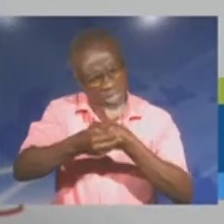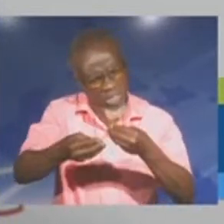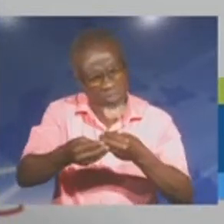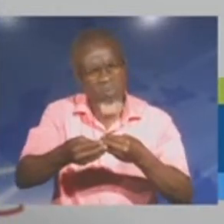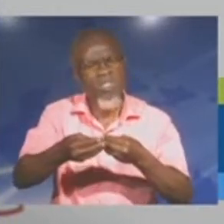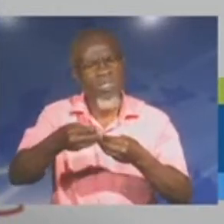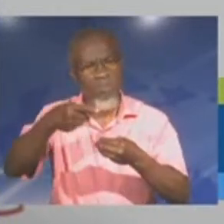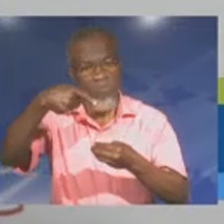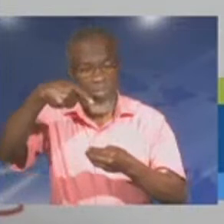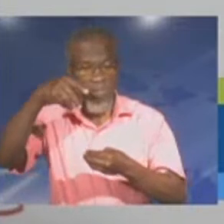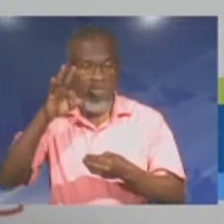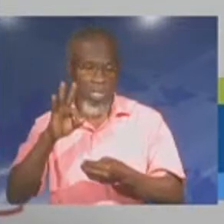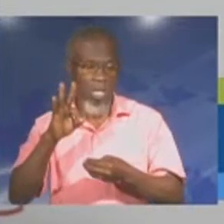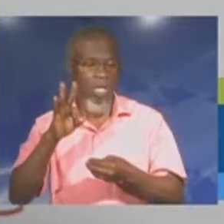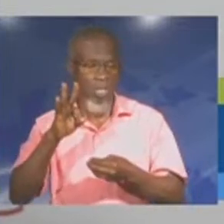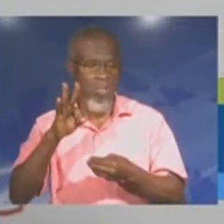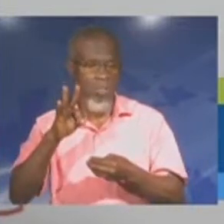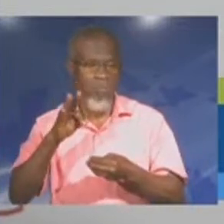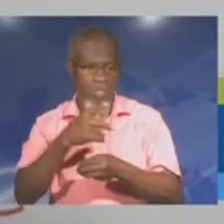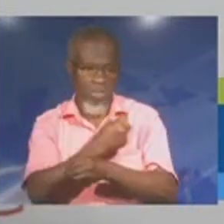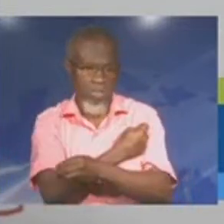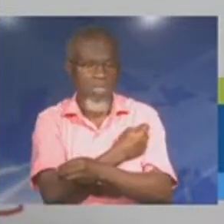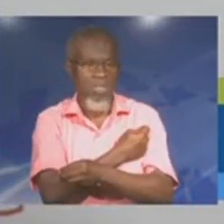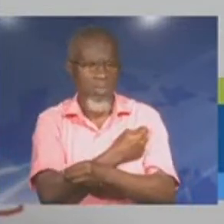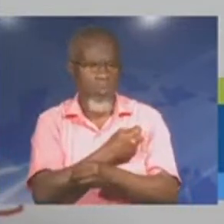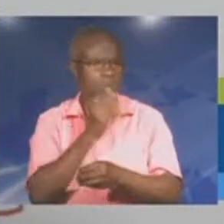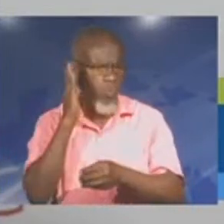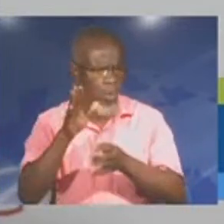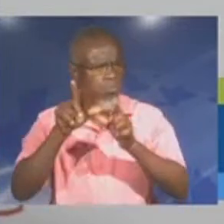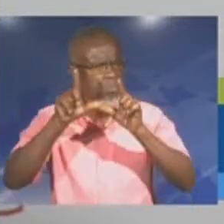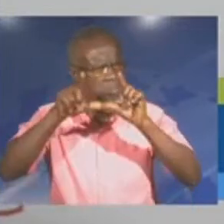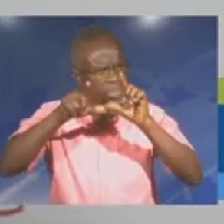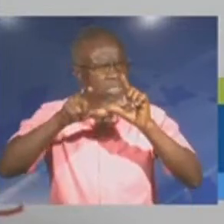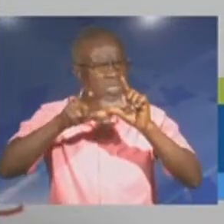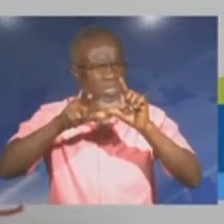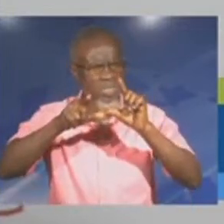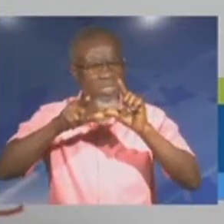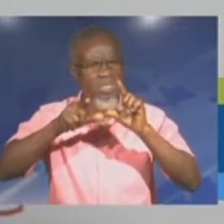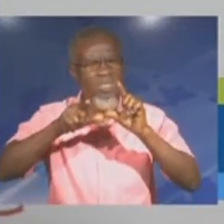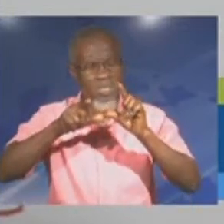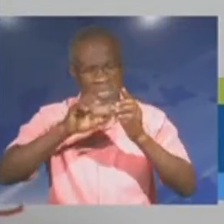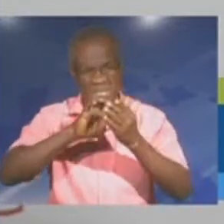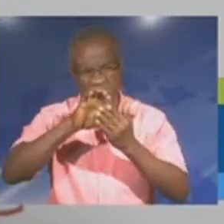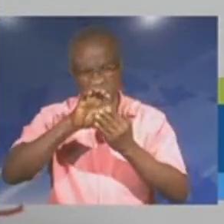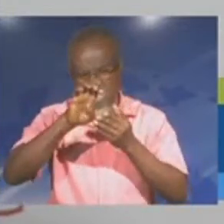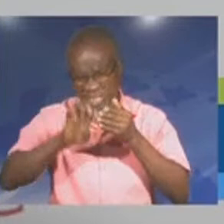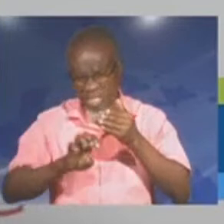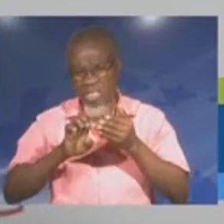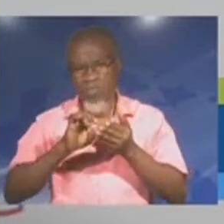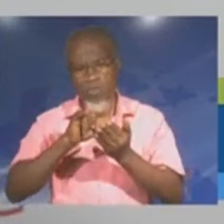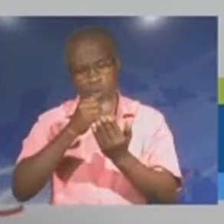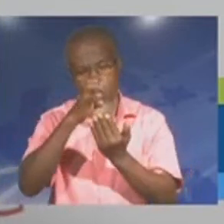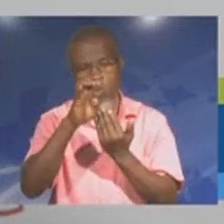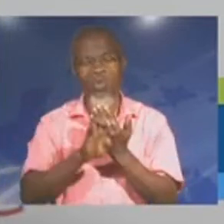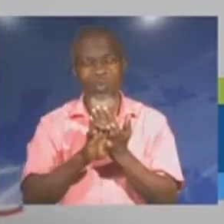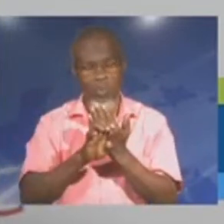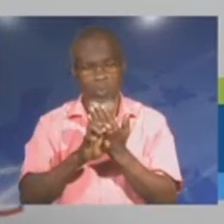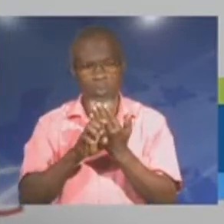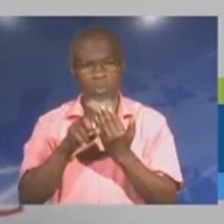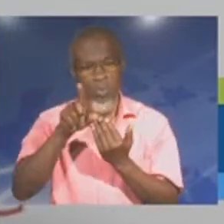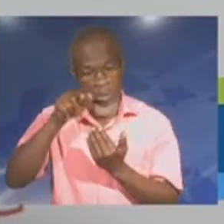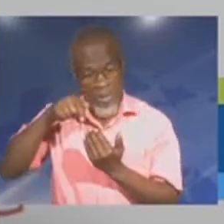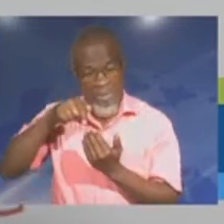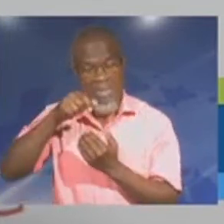vaccines expire at the end of June of 2022. So we have set a cutoff date